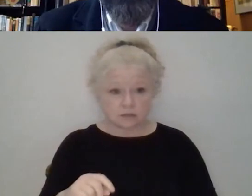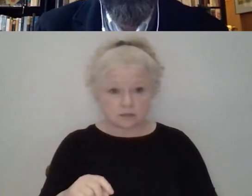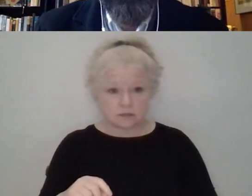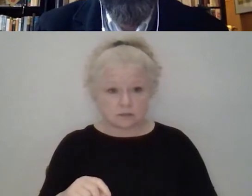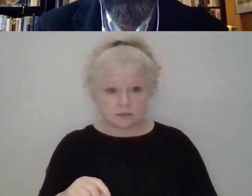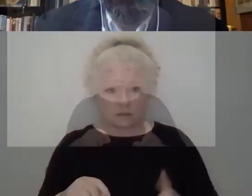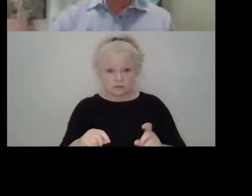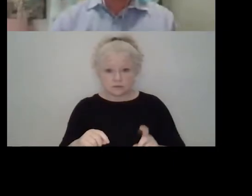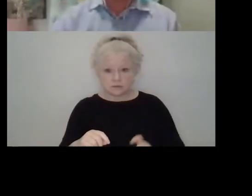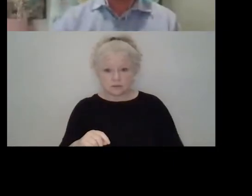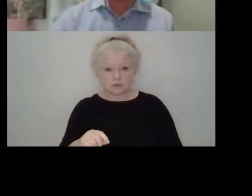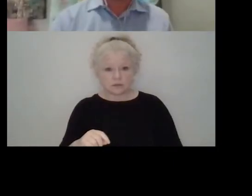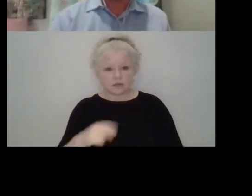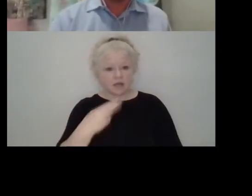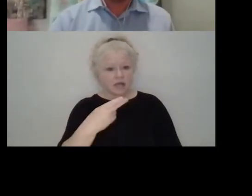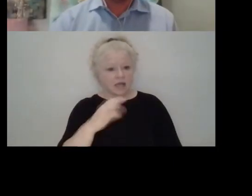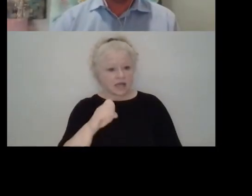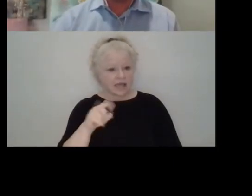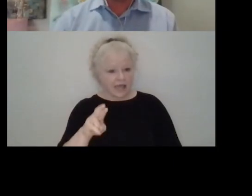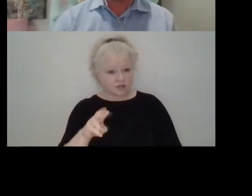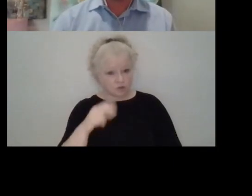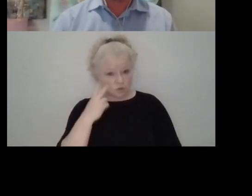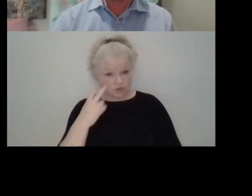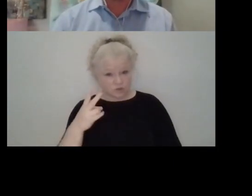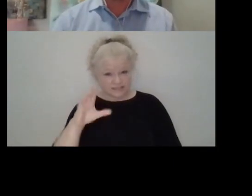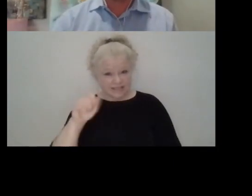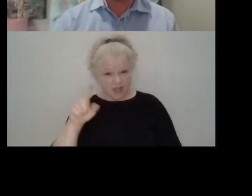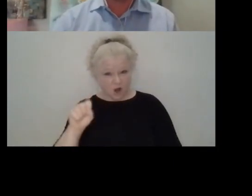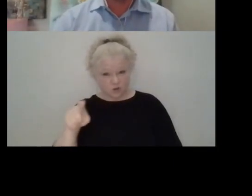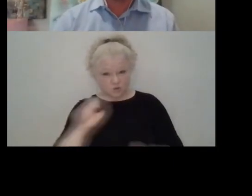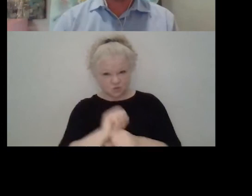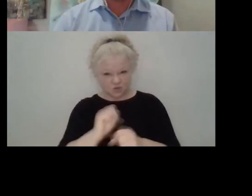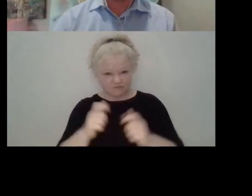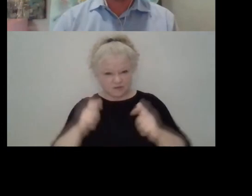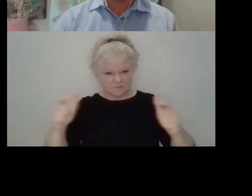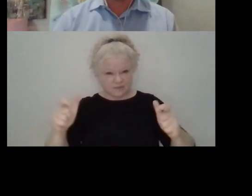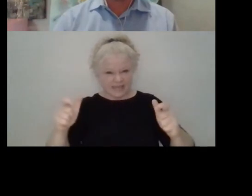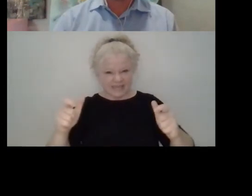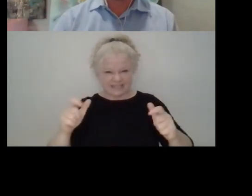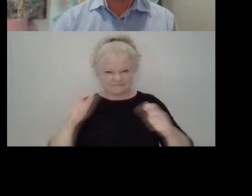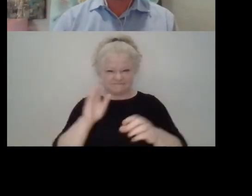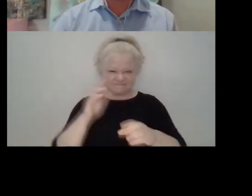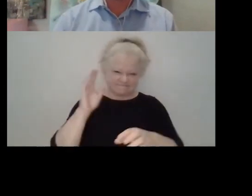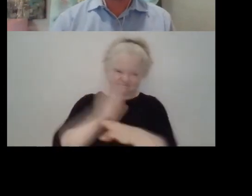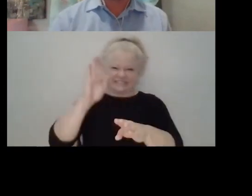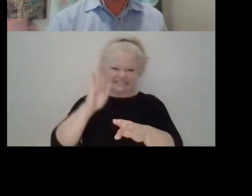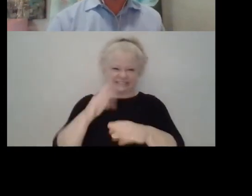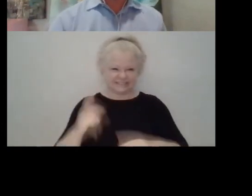that, like Carlos is working for these like big heavyweights, it's kind of daunting to think about, right?